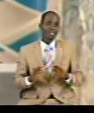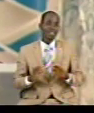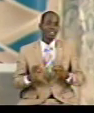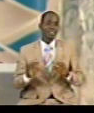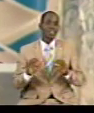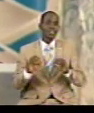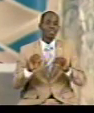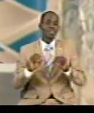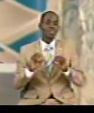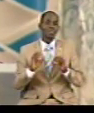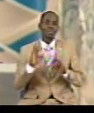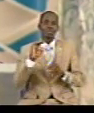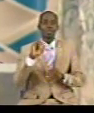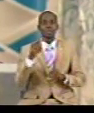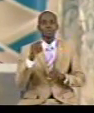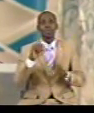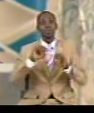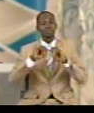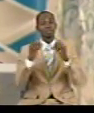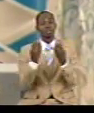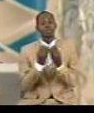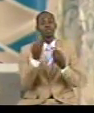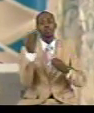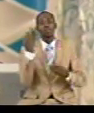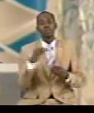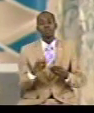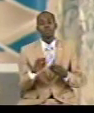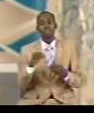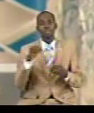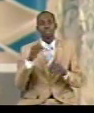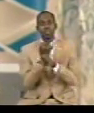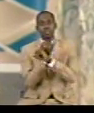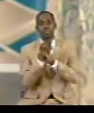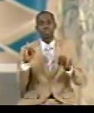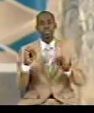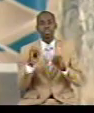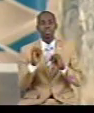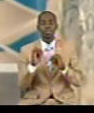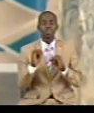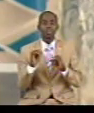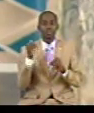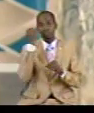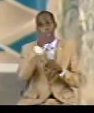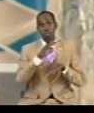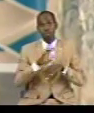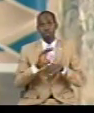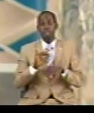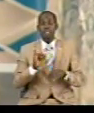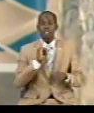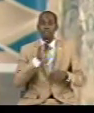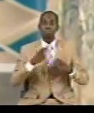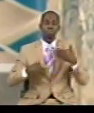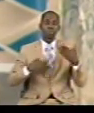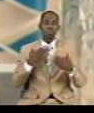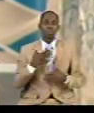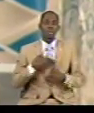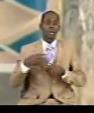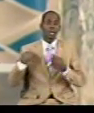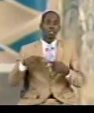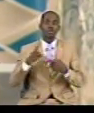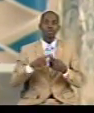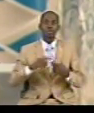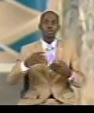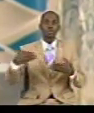African Churches. And it gladdens my heart to introduce to us the number